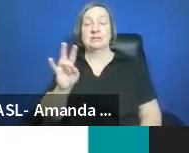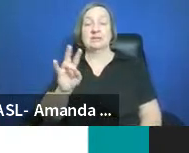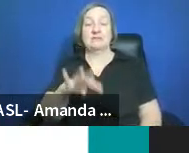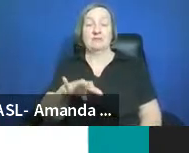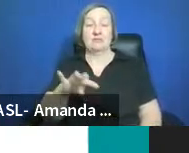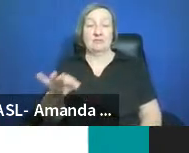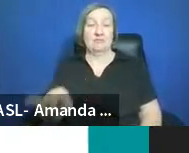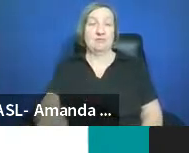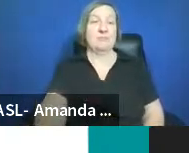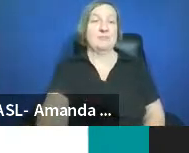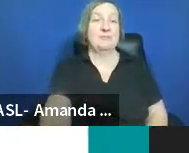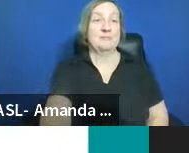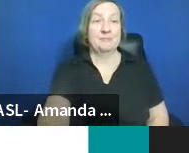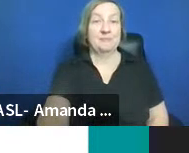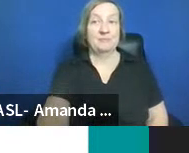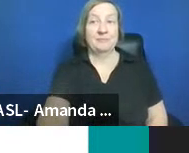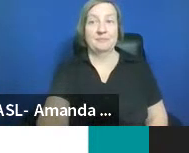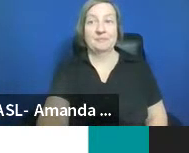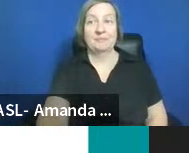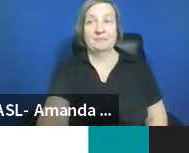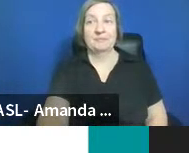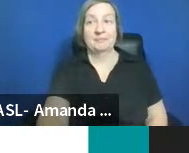360-329-6744.